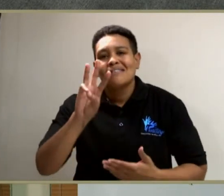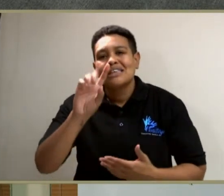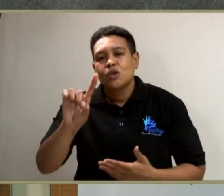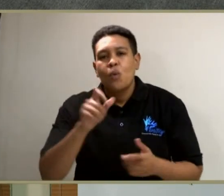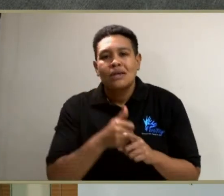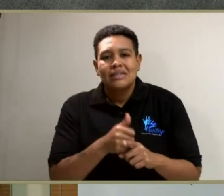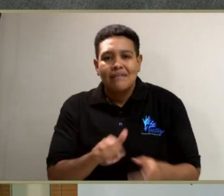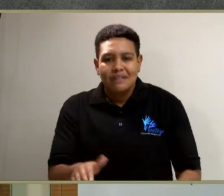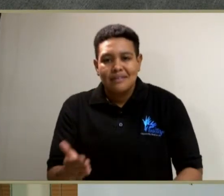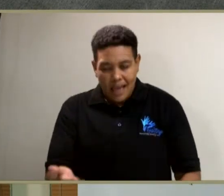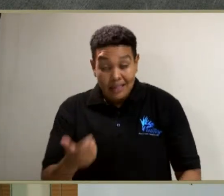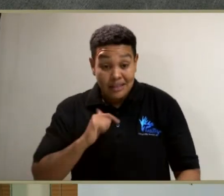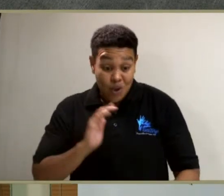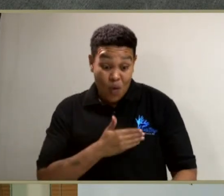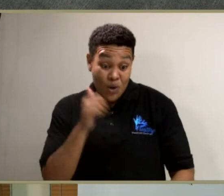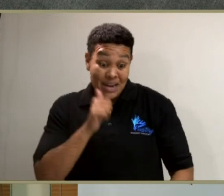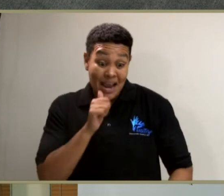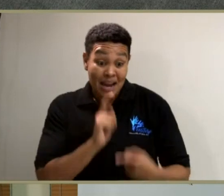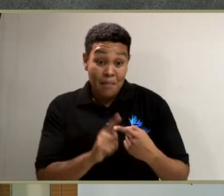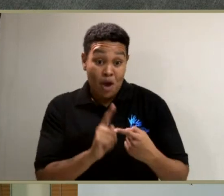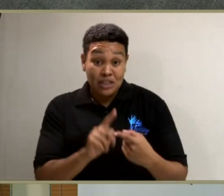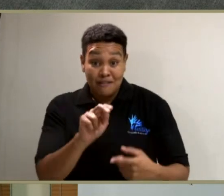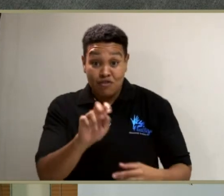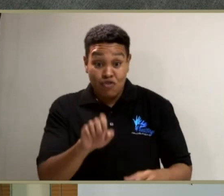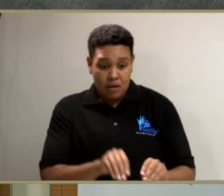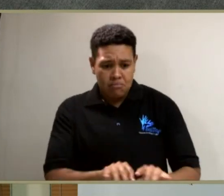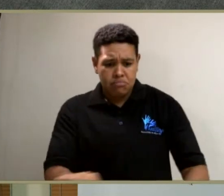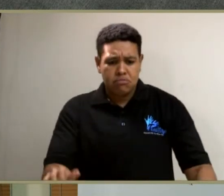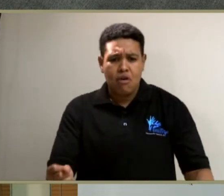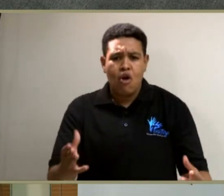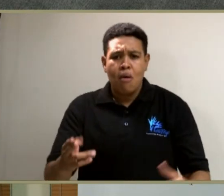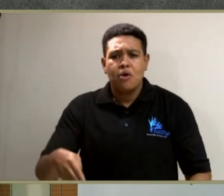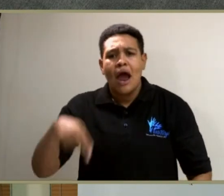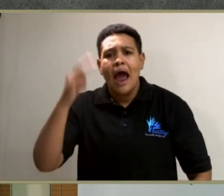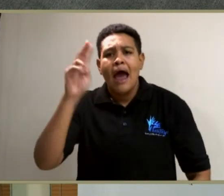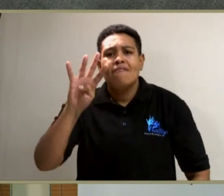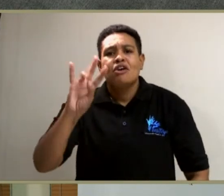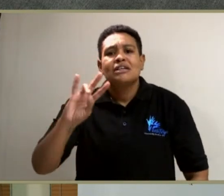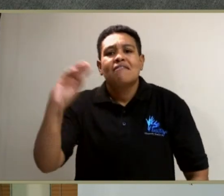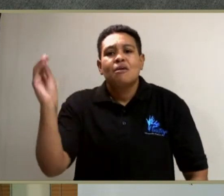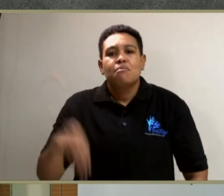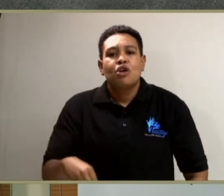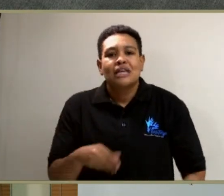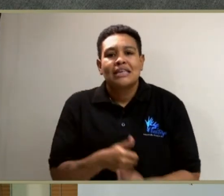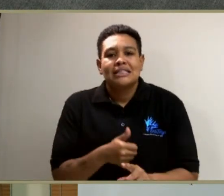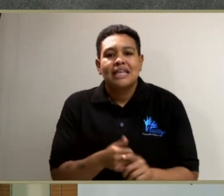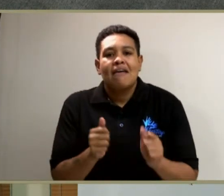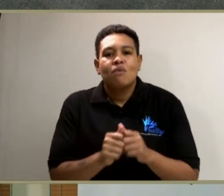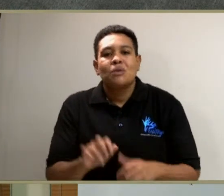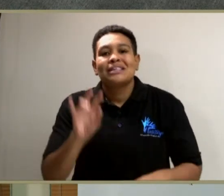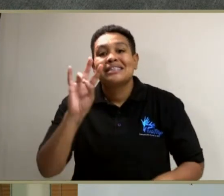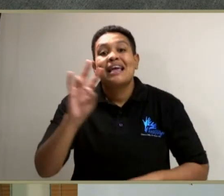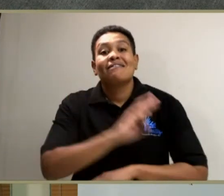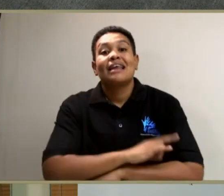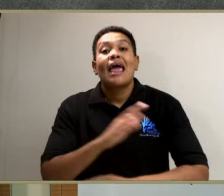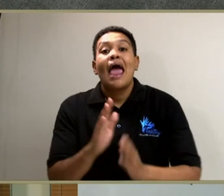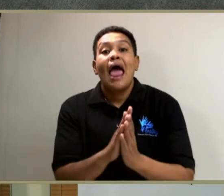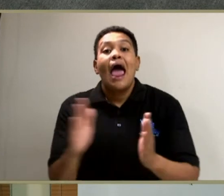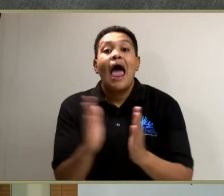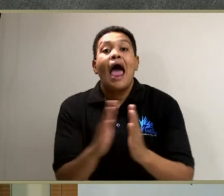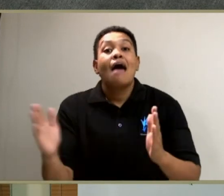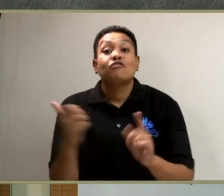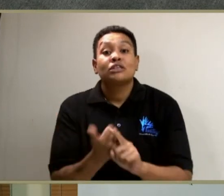2,561 deaths. So our daily positivity rate is high at 47%, with the 7-day average at